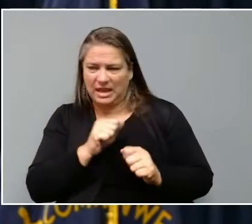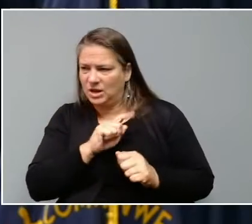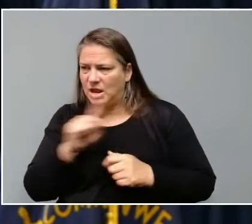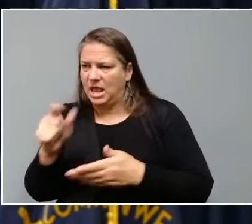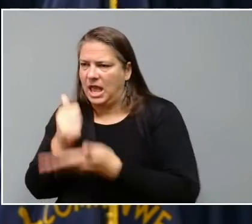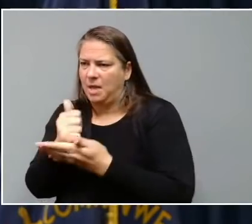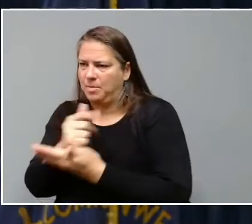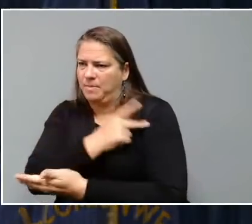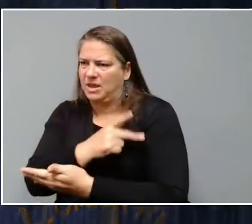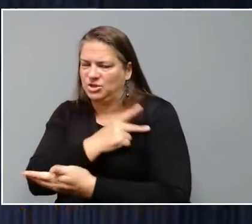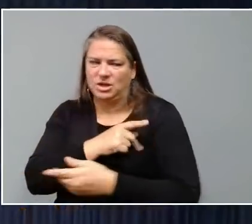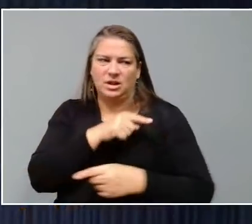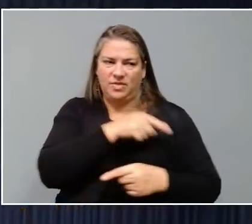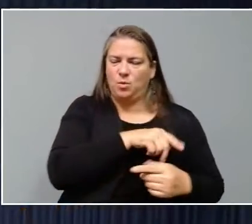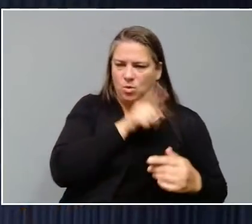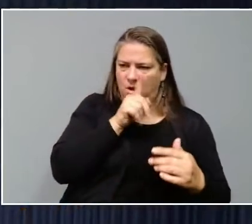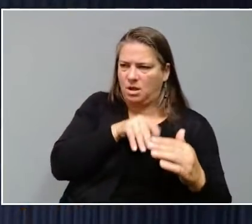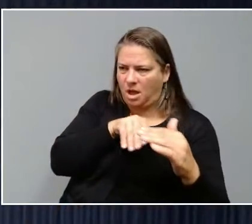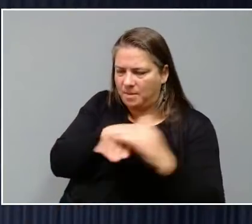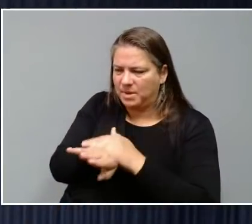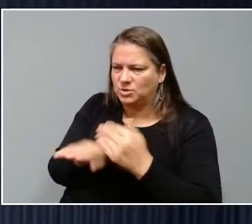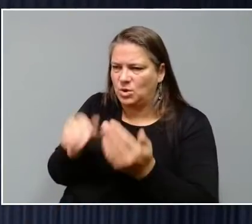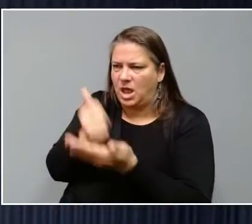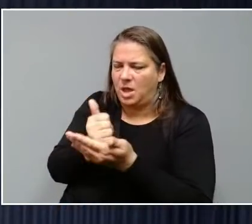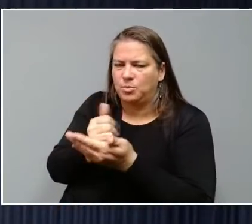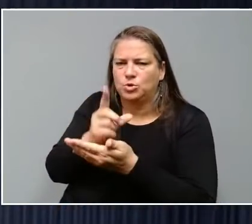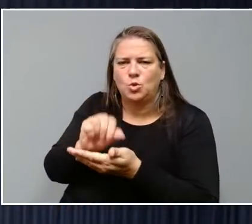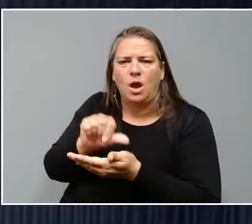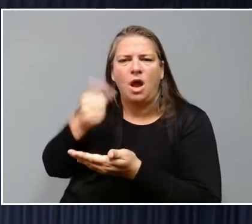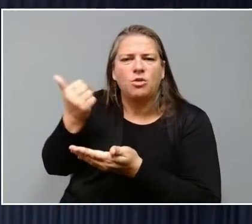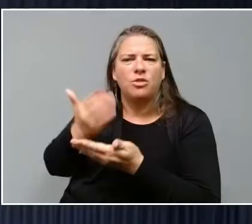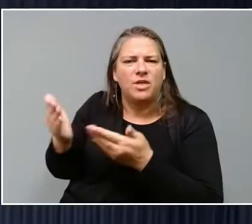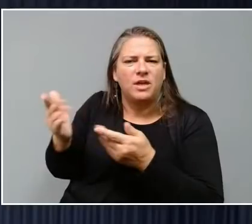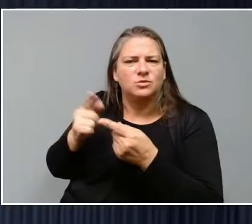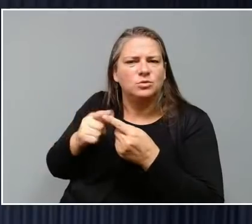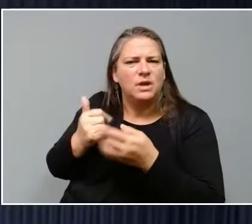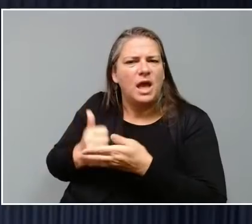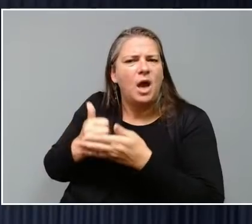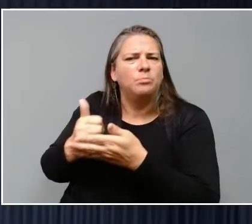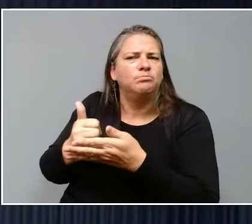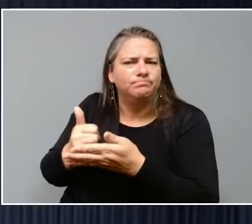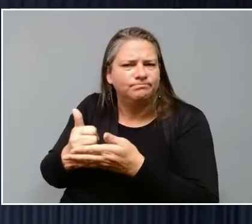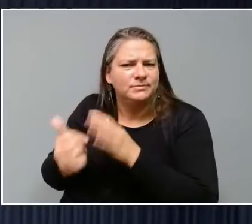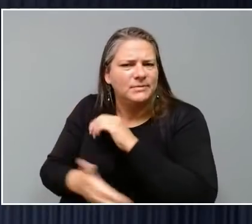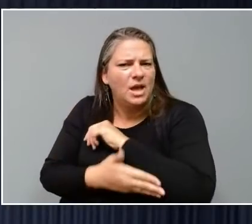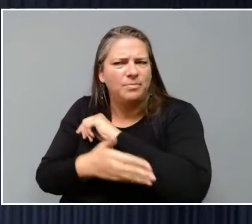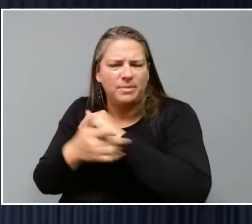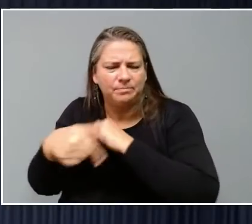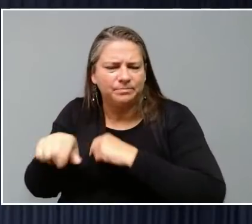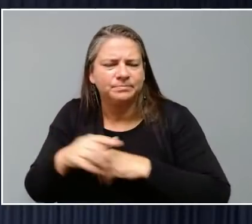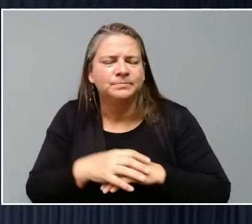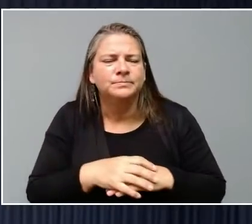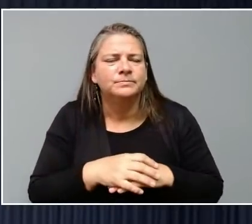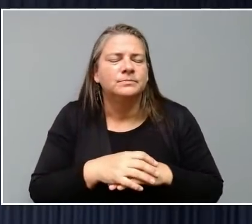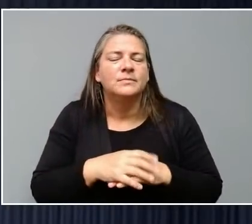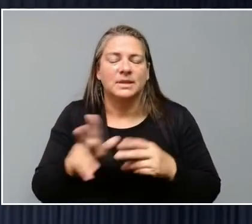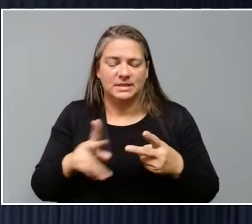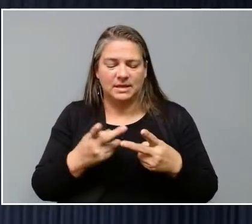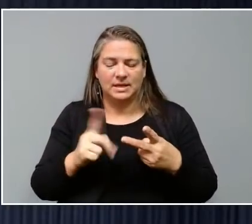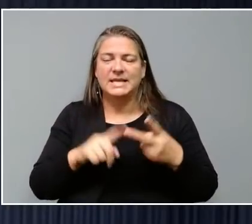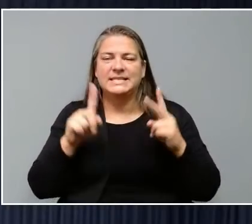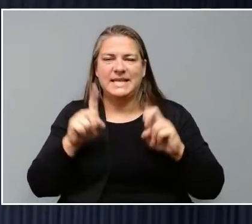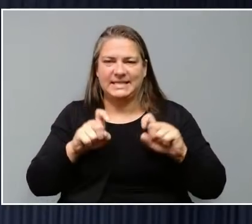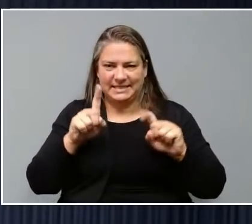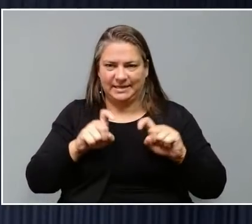come in and help out and take control of. So that was number 1. Second thing, testing. What we have